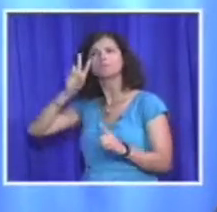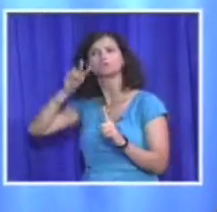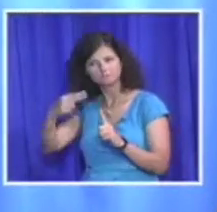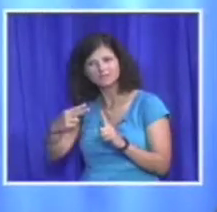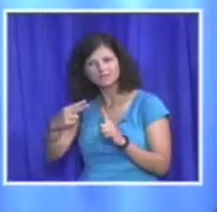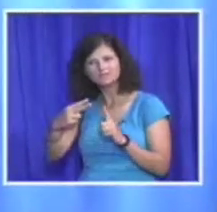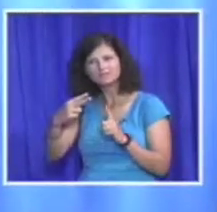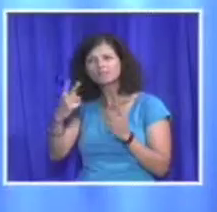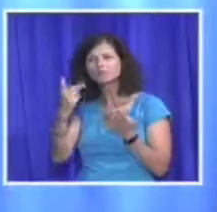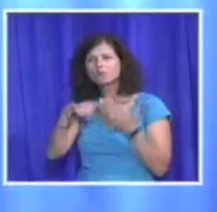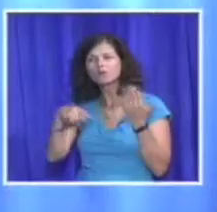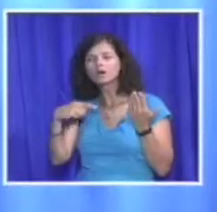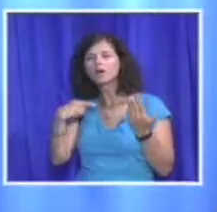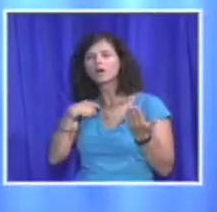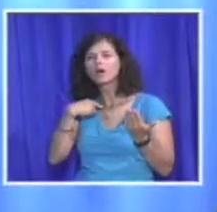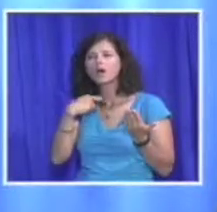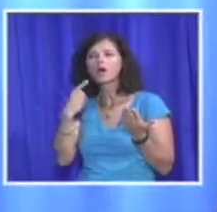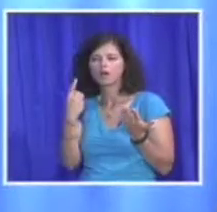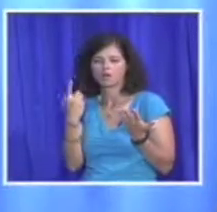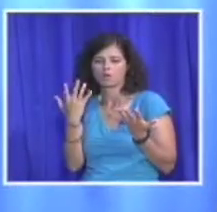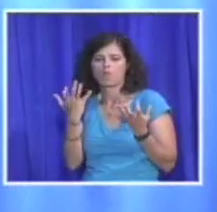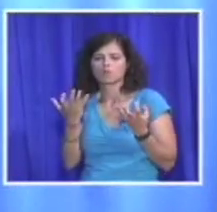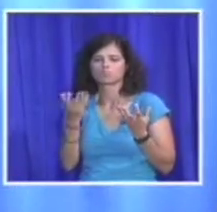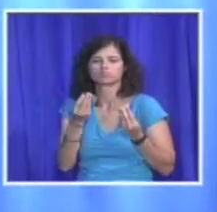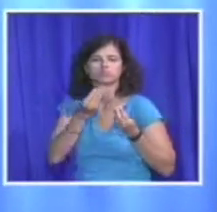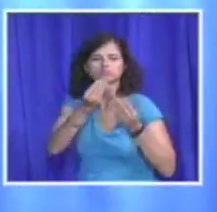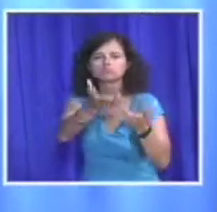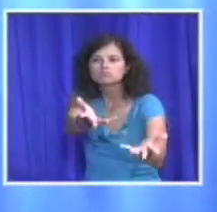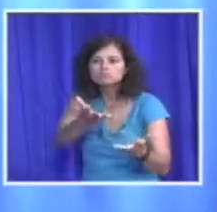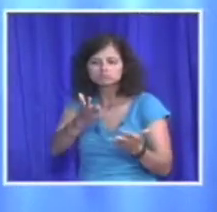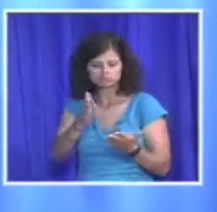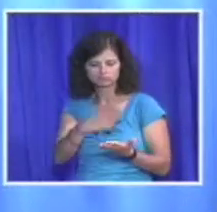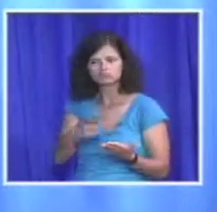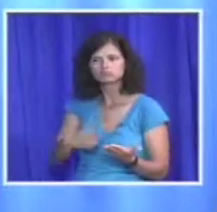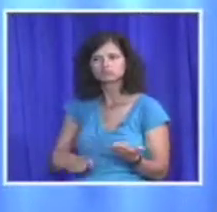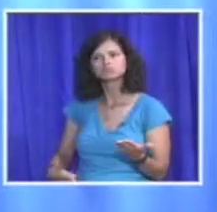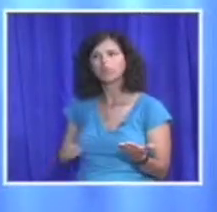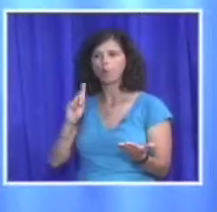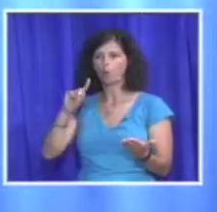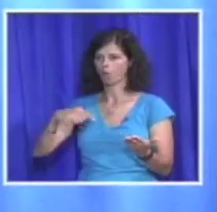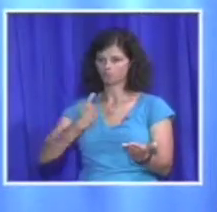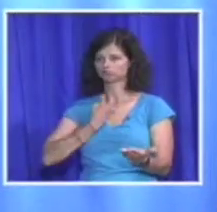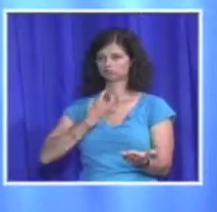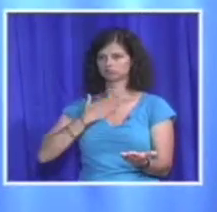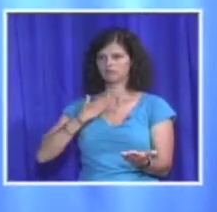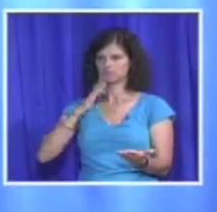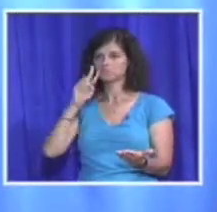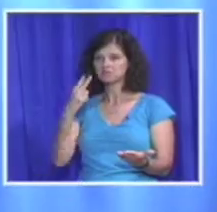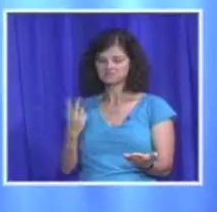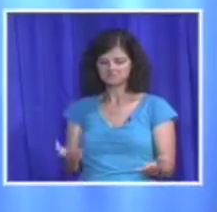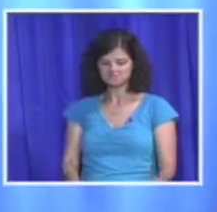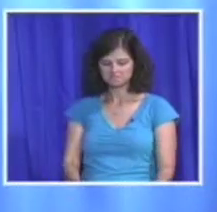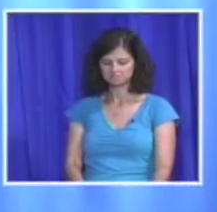what I want to put out there or onto the canvas and only I actually have that perspective.